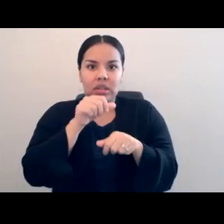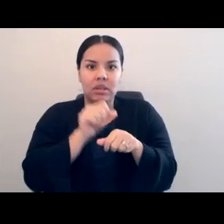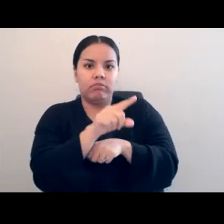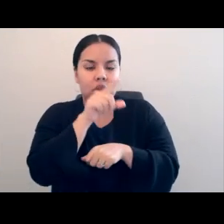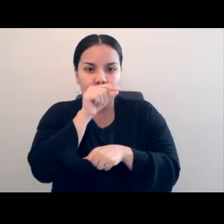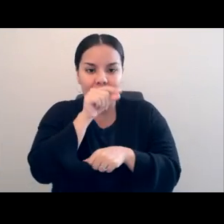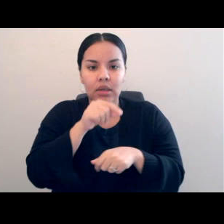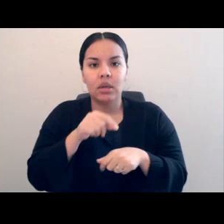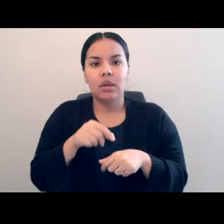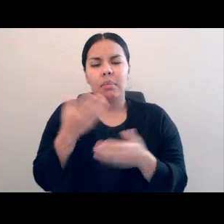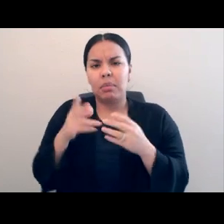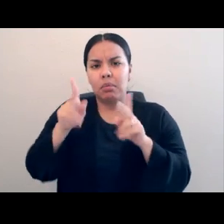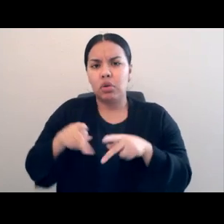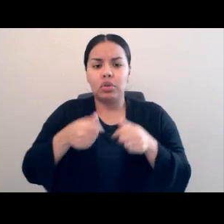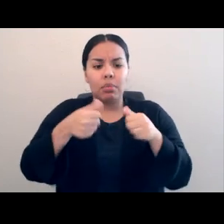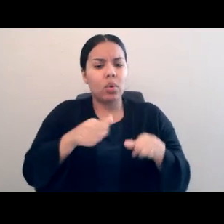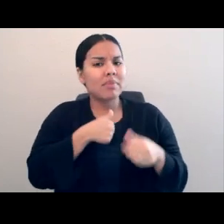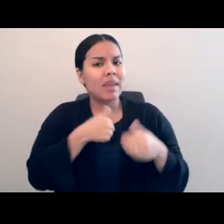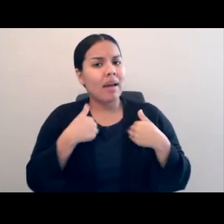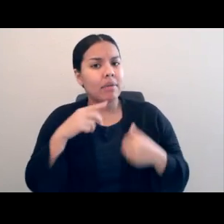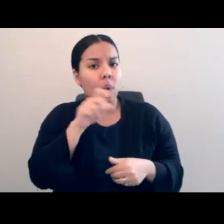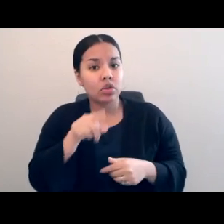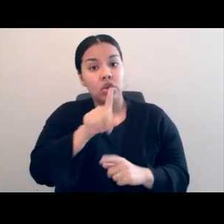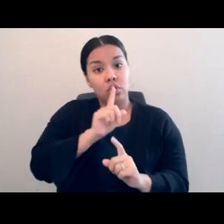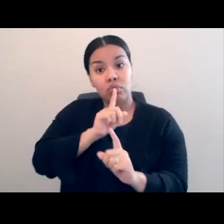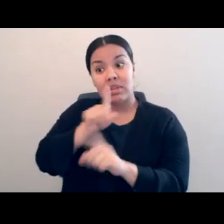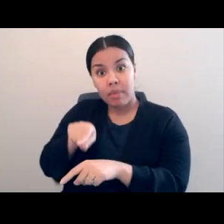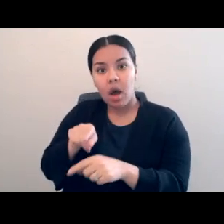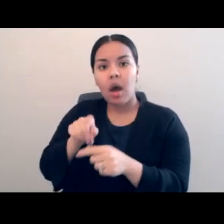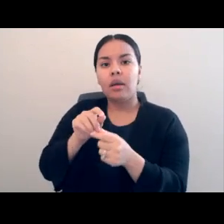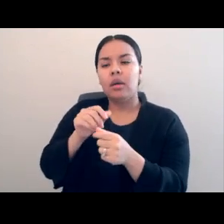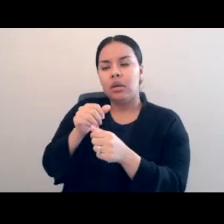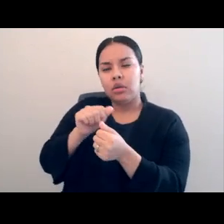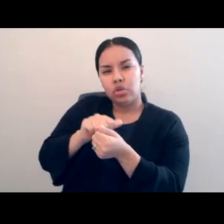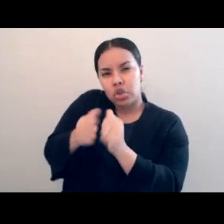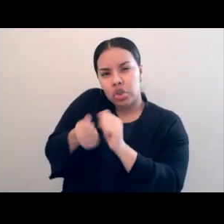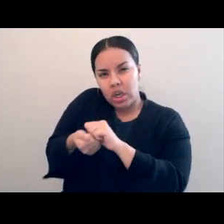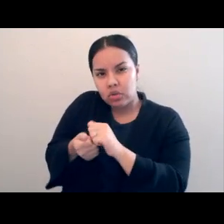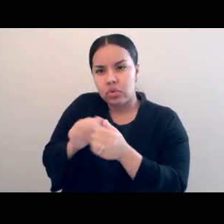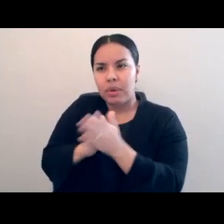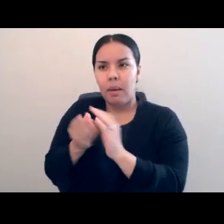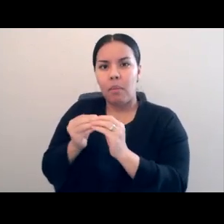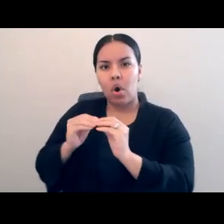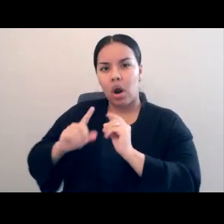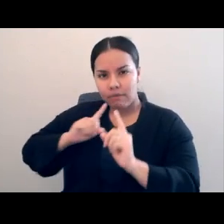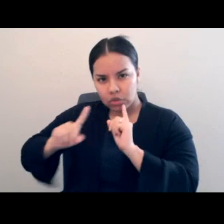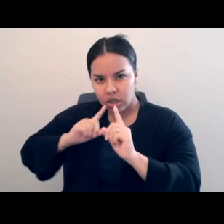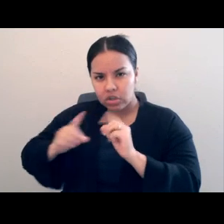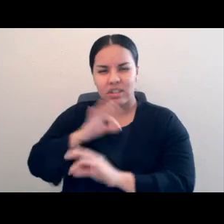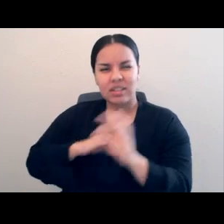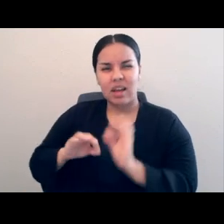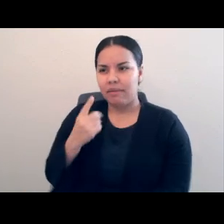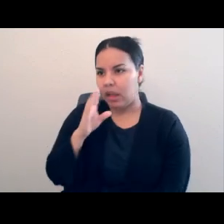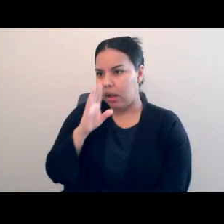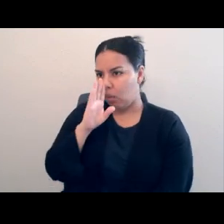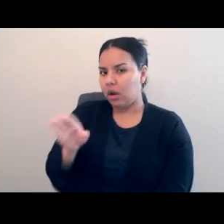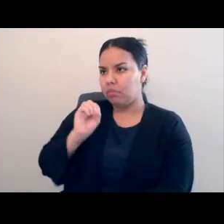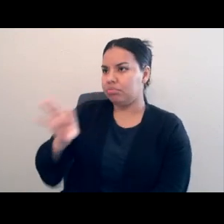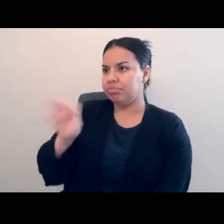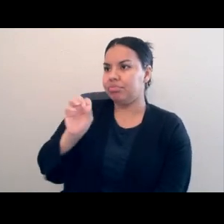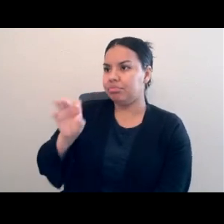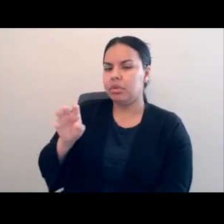question, you can respond and turn it into a more of a conversation and instead of just like a one way. So if we're a podcast and we're just, you know, mostly just